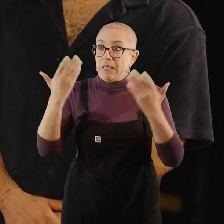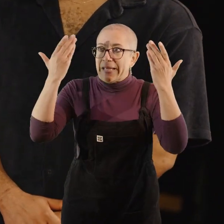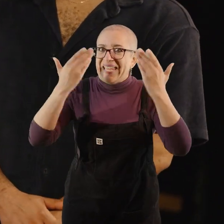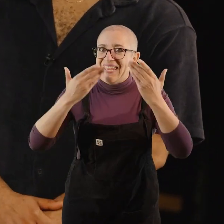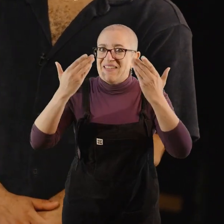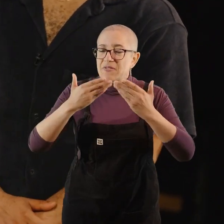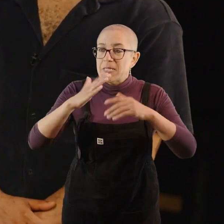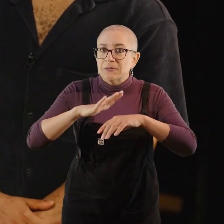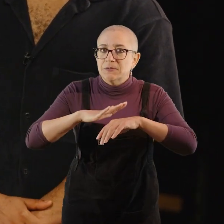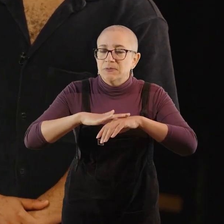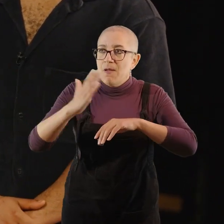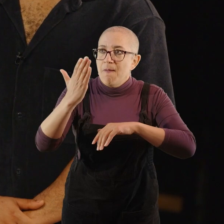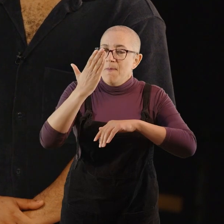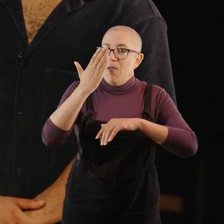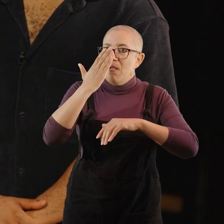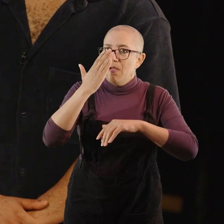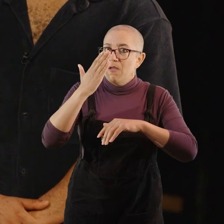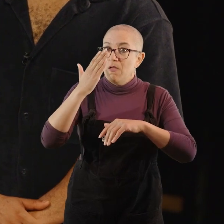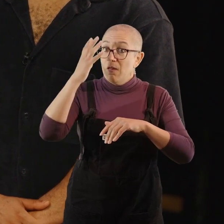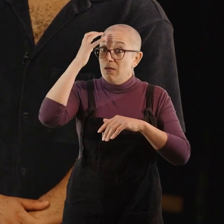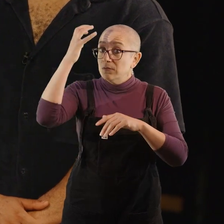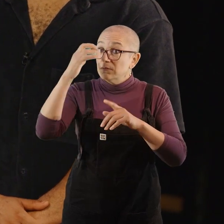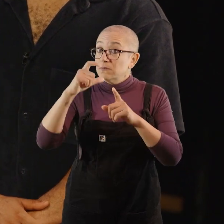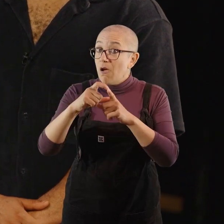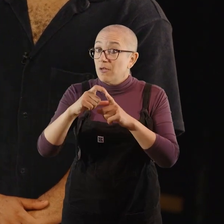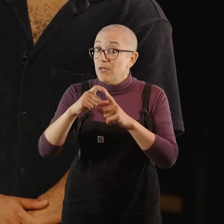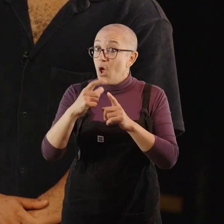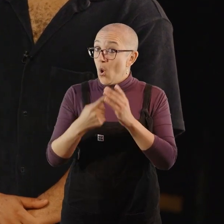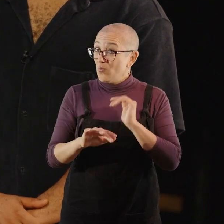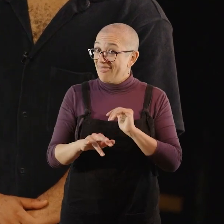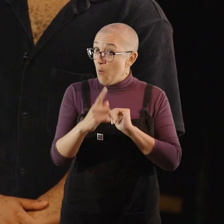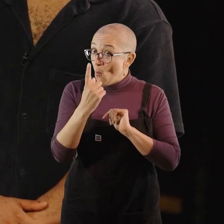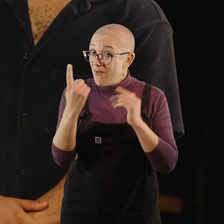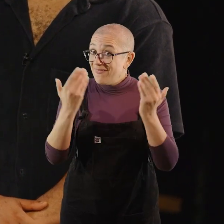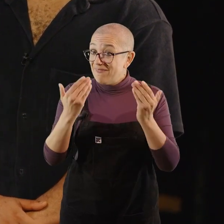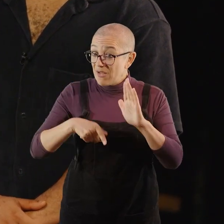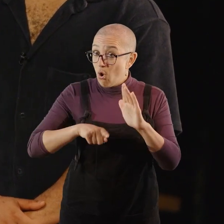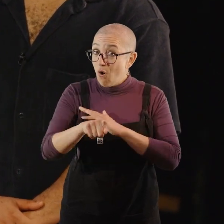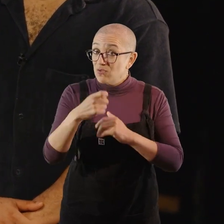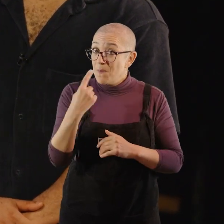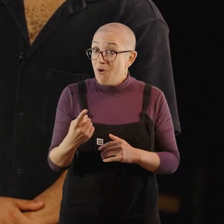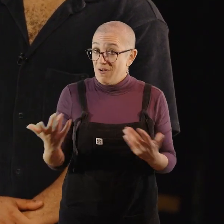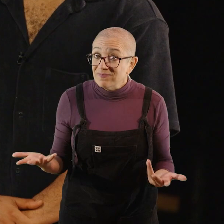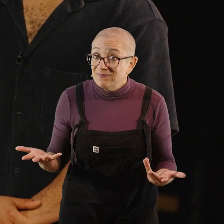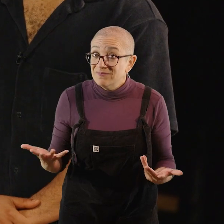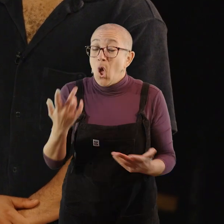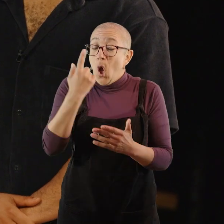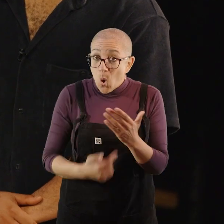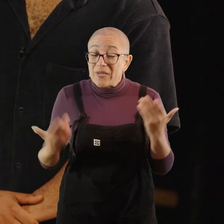also Duncan's only here for now. So they have, you know, she leaves tomorrow. So there's only